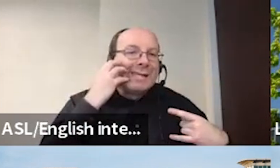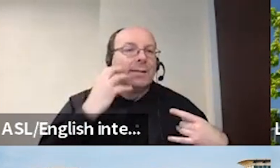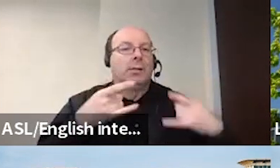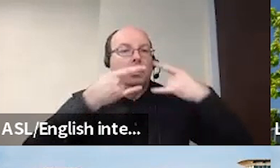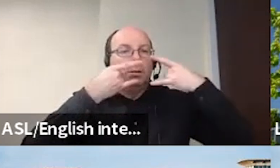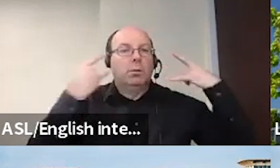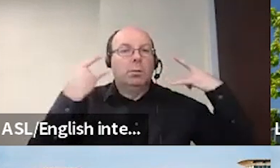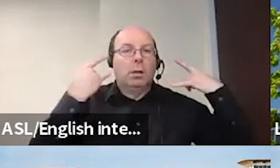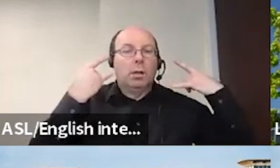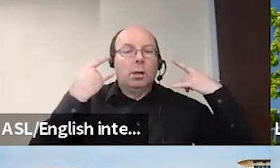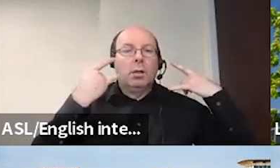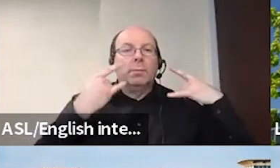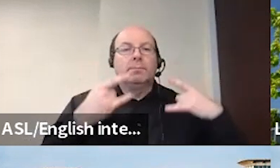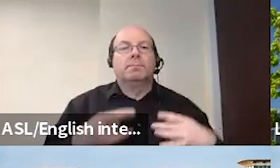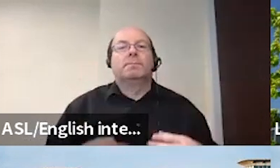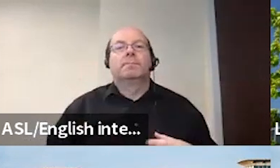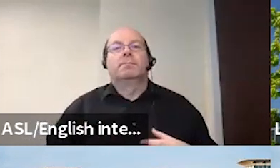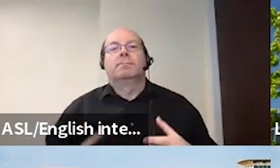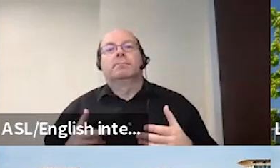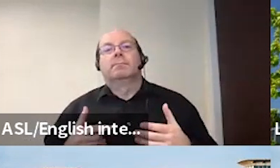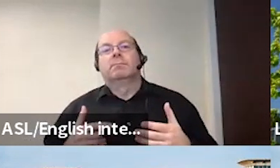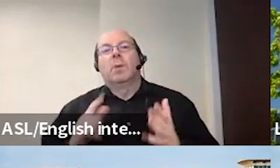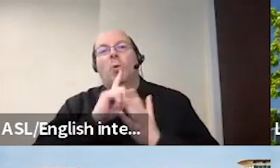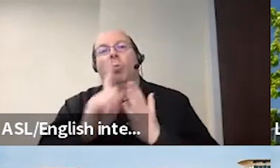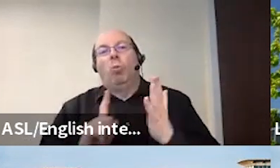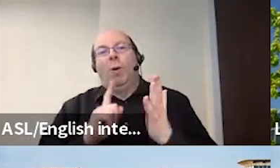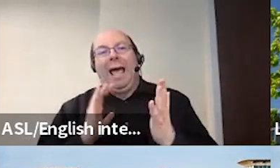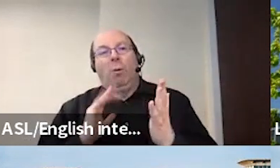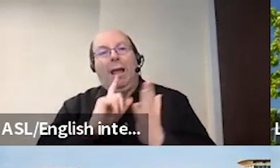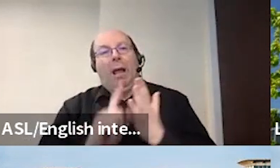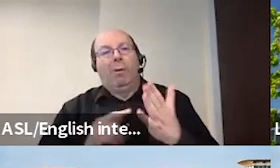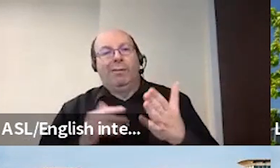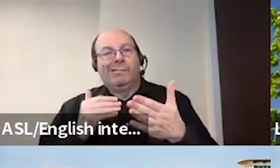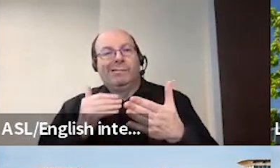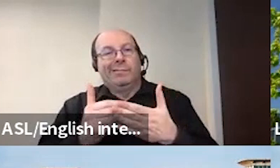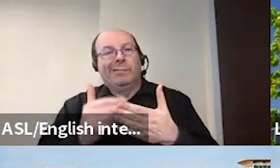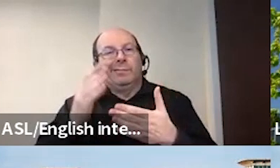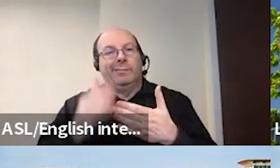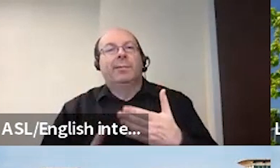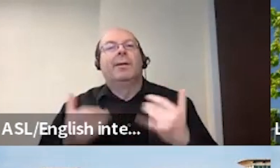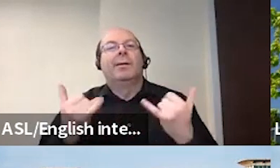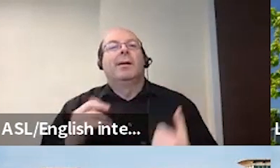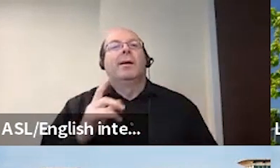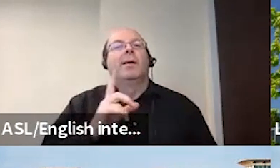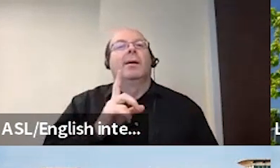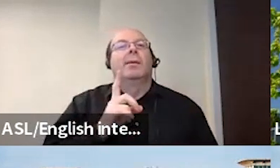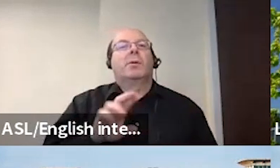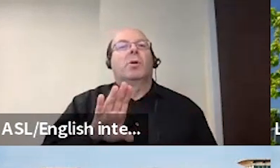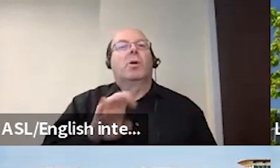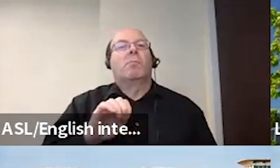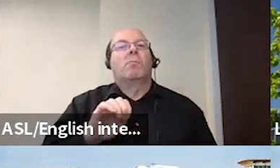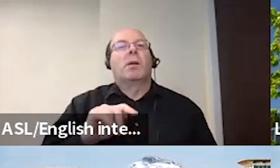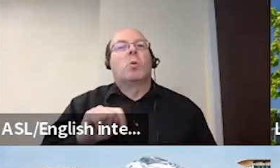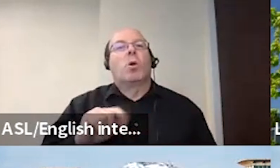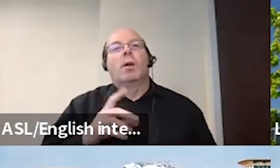you. We are near the end of the hour, so I want to give Dr. Benoit and Dr. Watts just a moment here